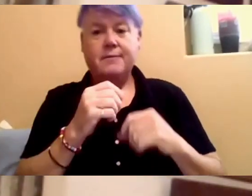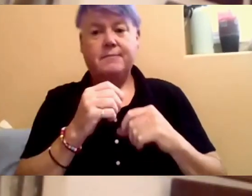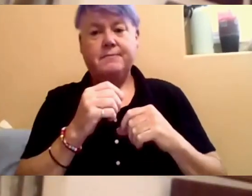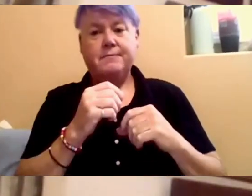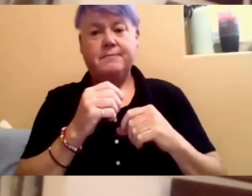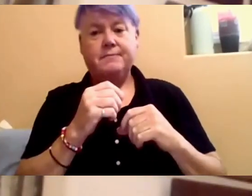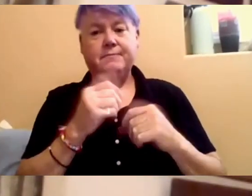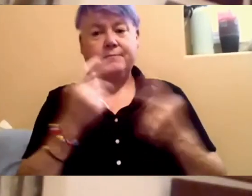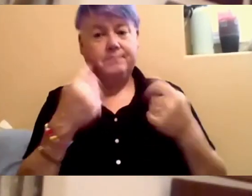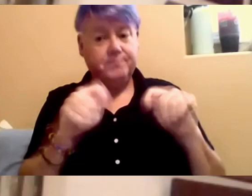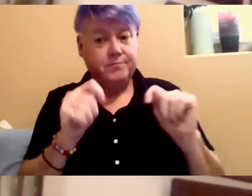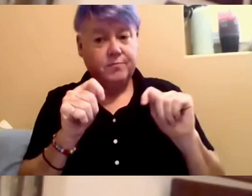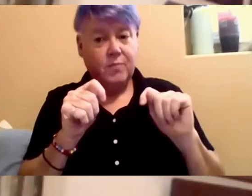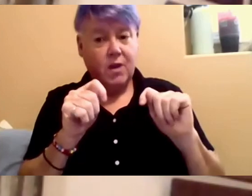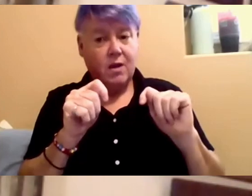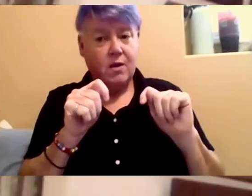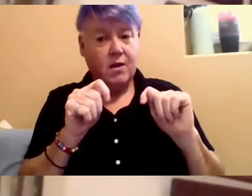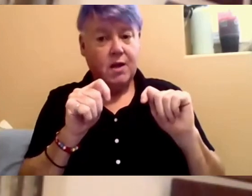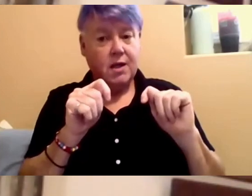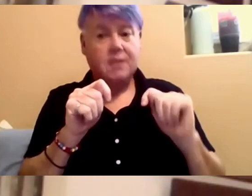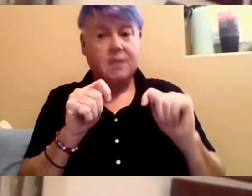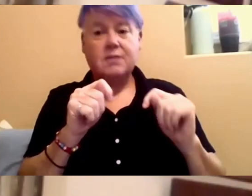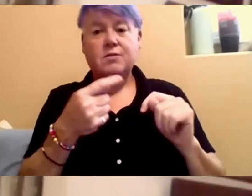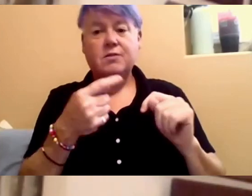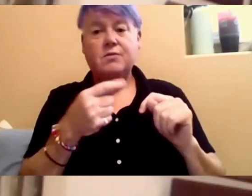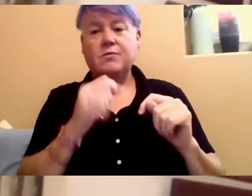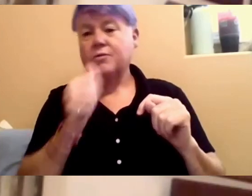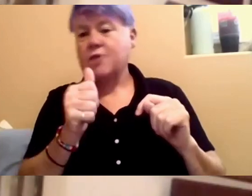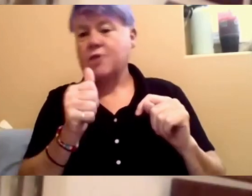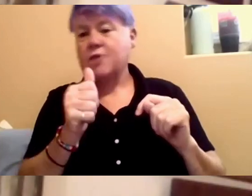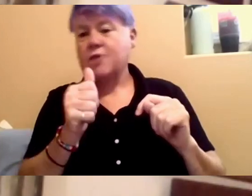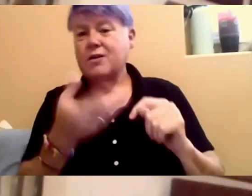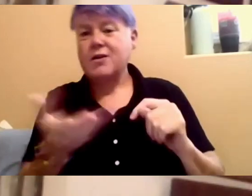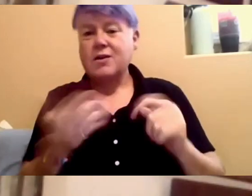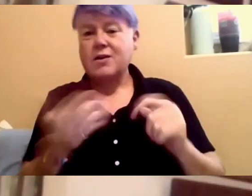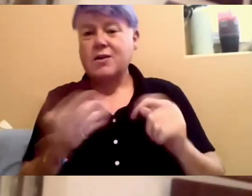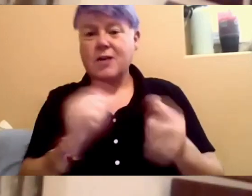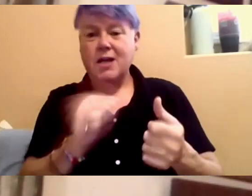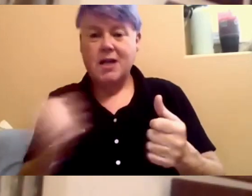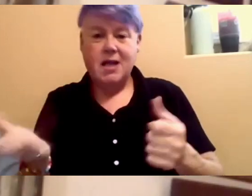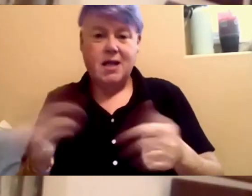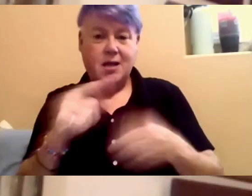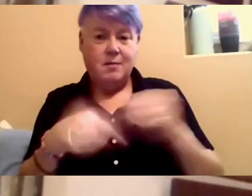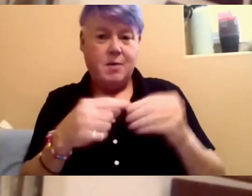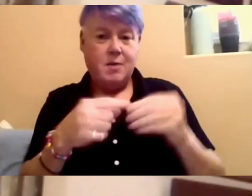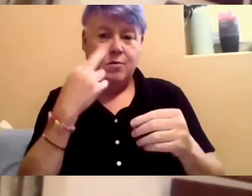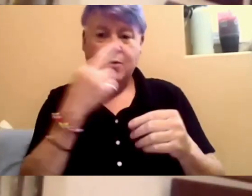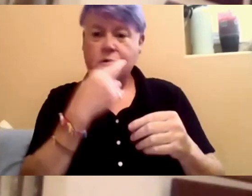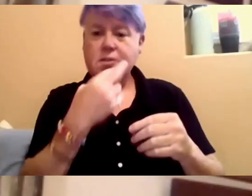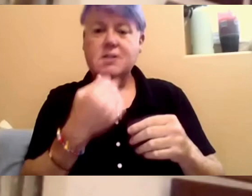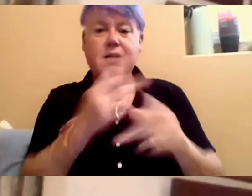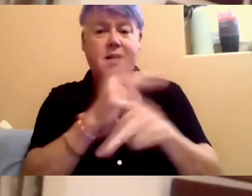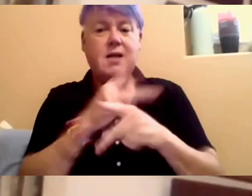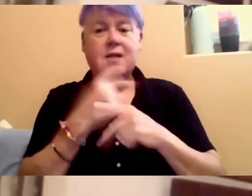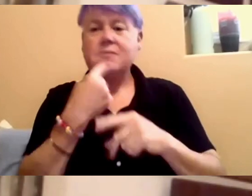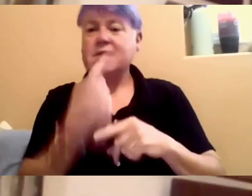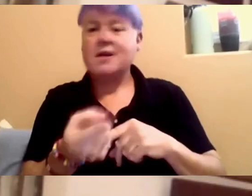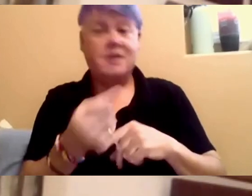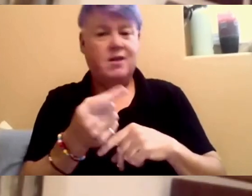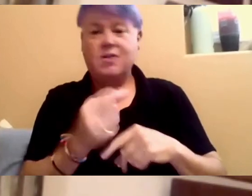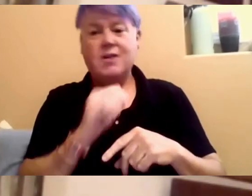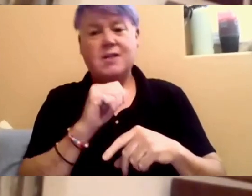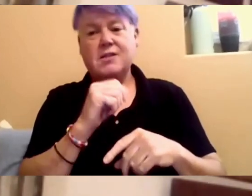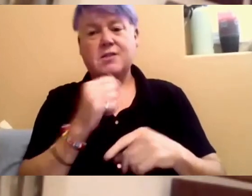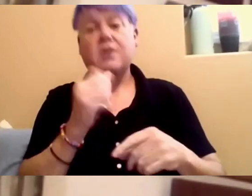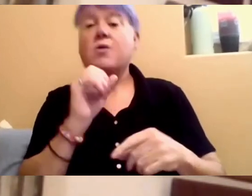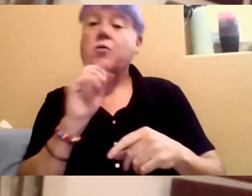to spare her anxiety about Rose, keep telling her that everything is all right. And she knows full well 7